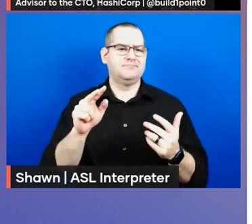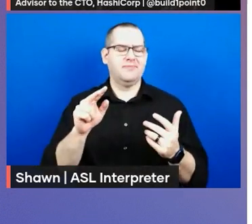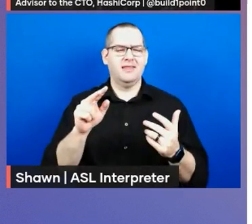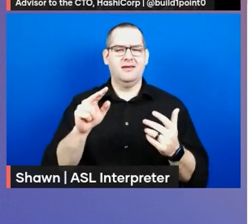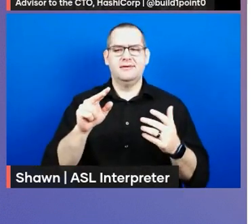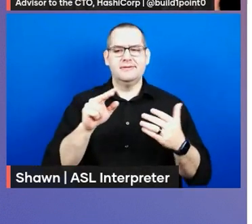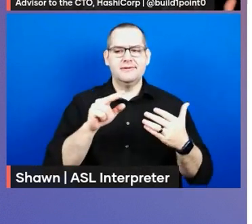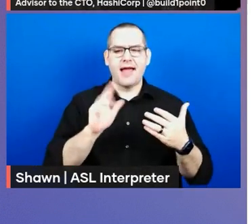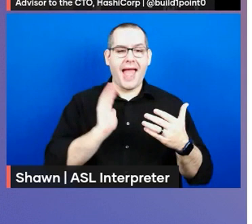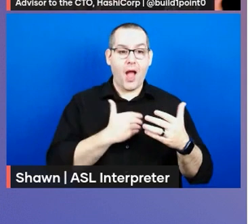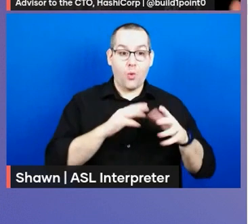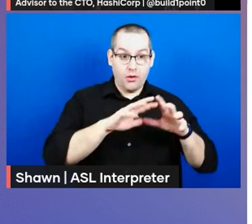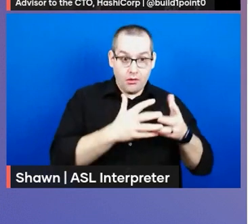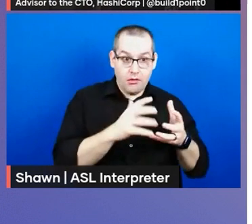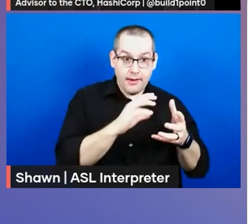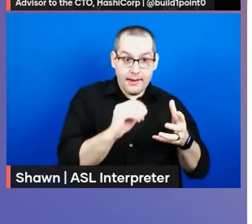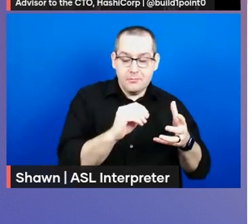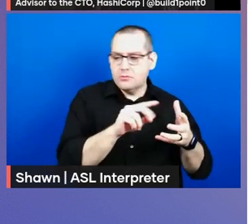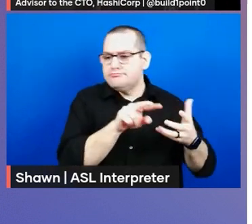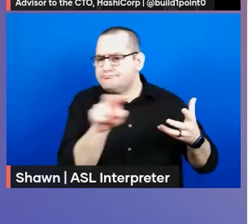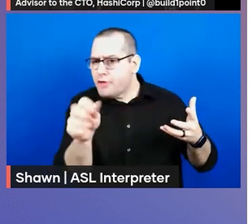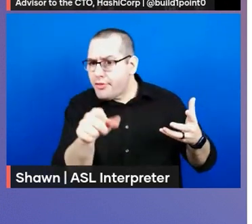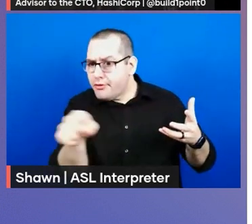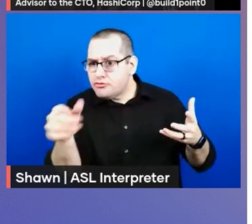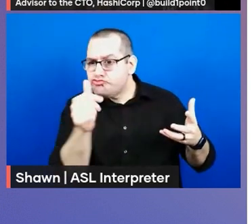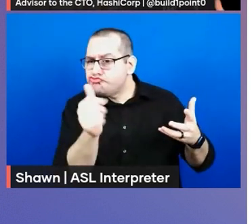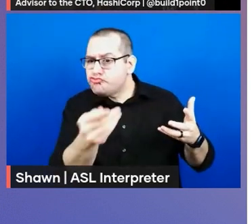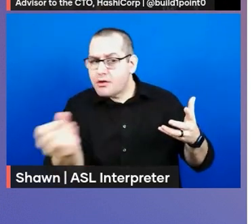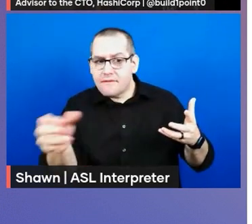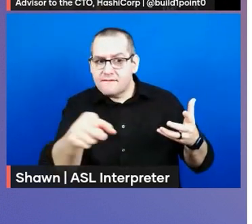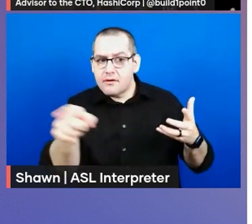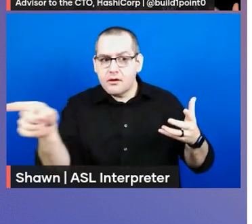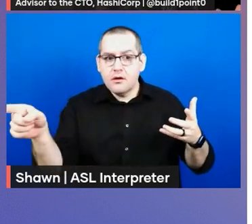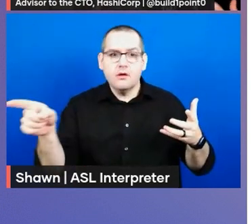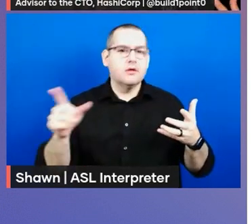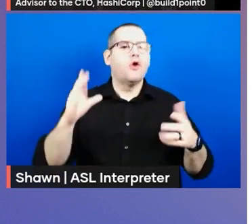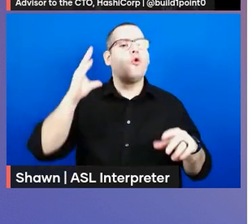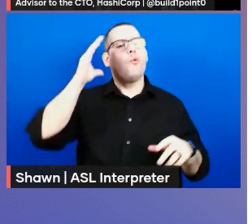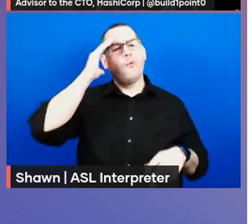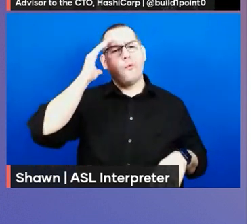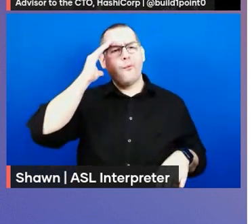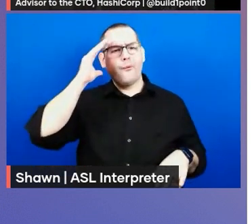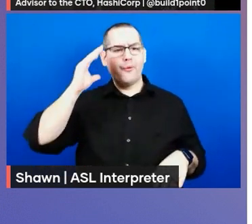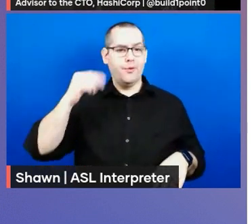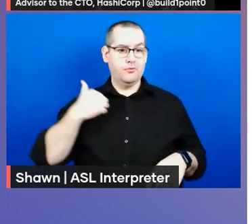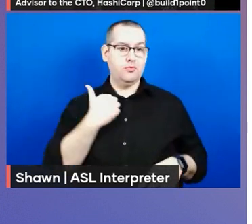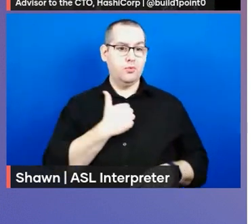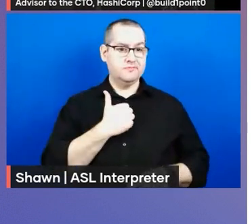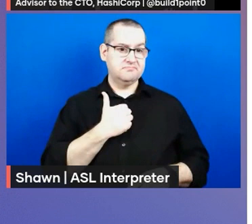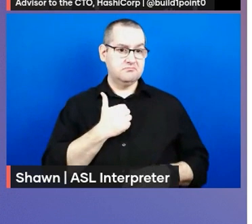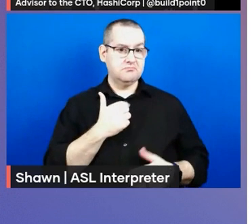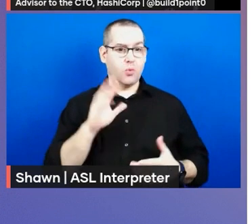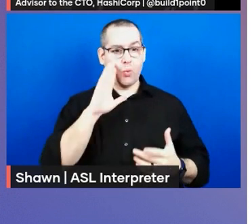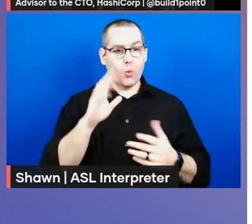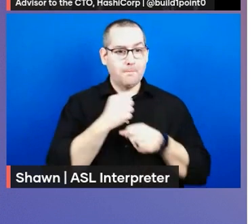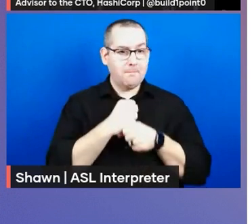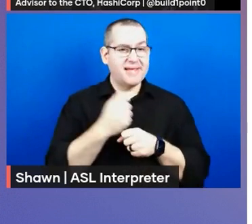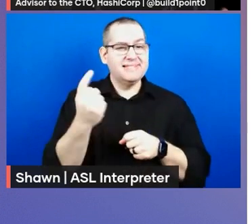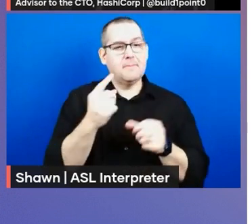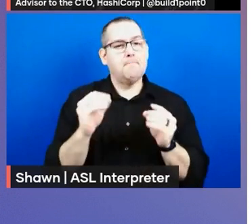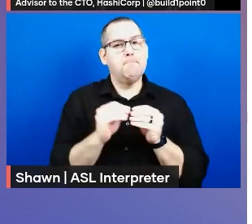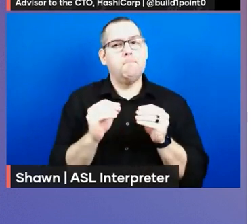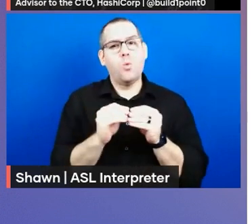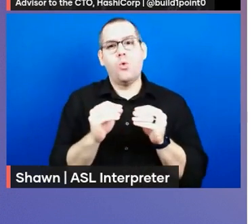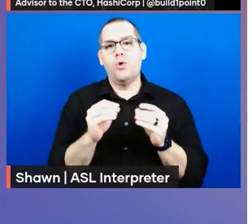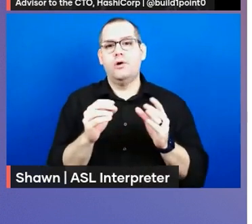there's tools that are particularly trying to solve this problem, and knowing we were kind of going to create something that's more opinionated